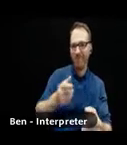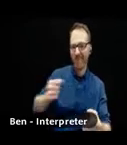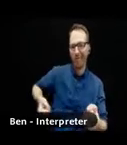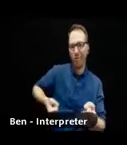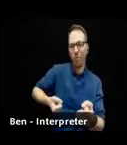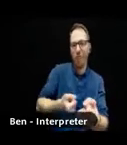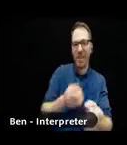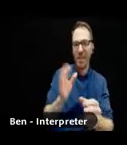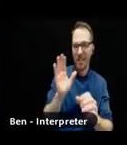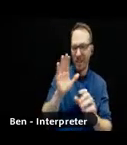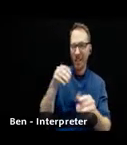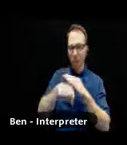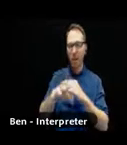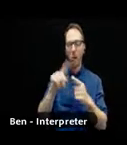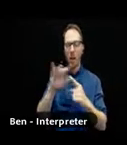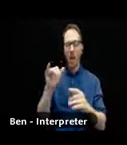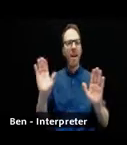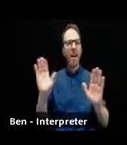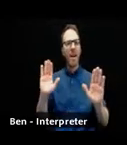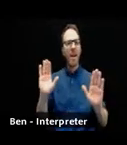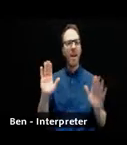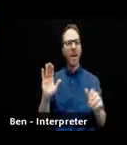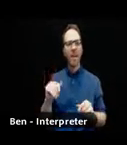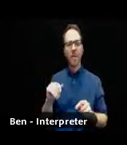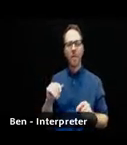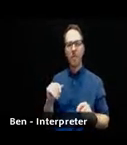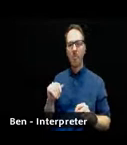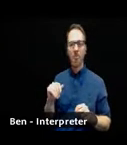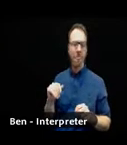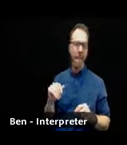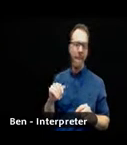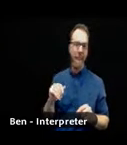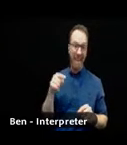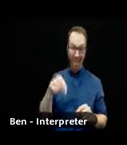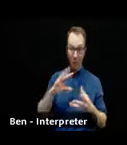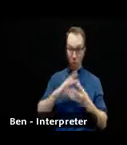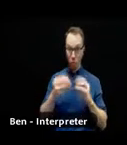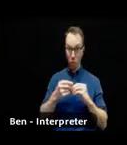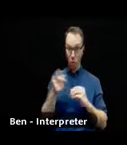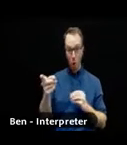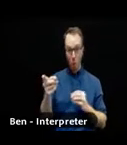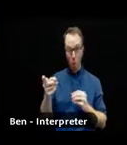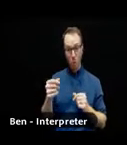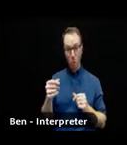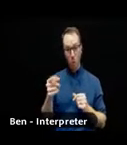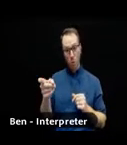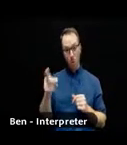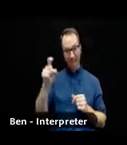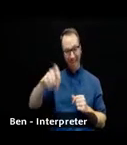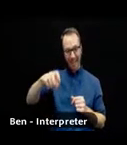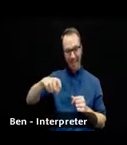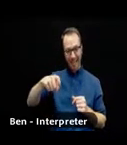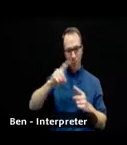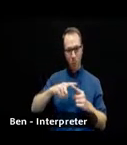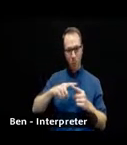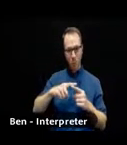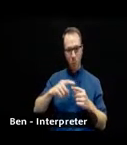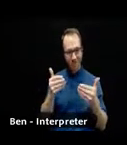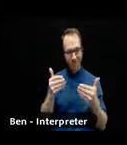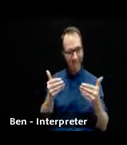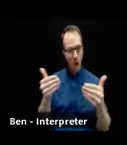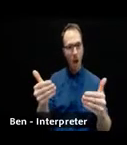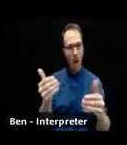anyone? Something that you have, is this a story that you bought that you need to get along and make nice?